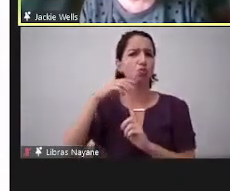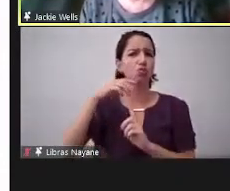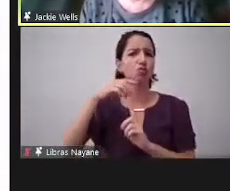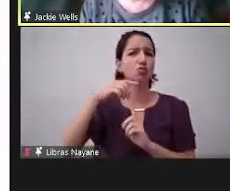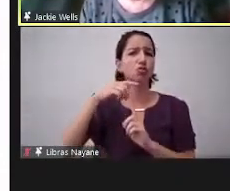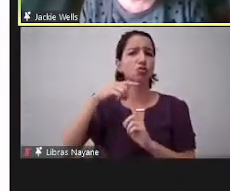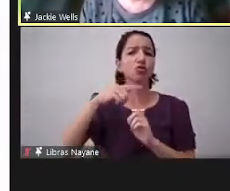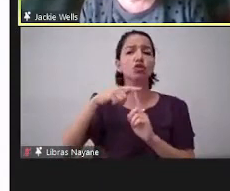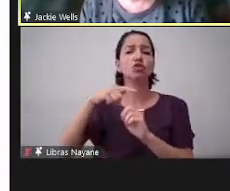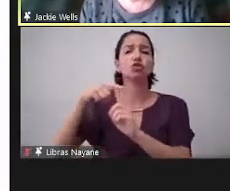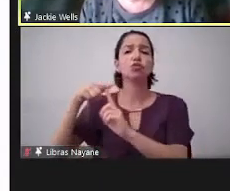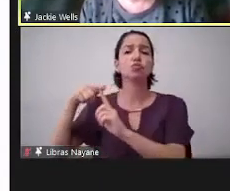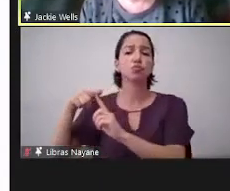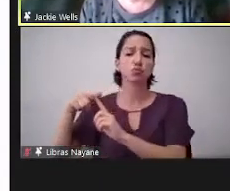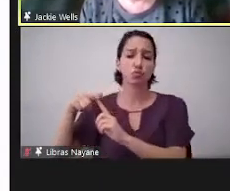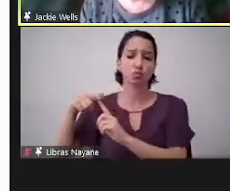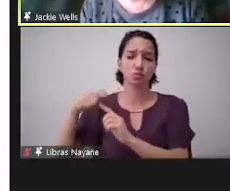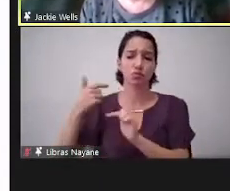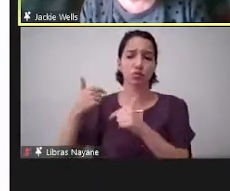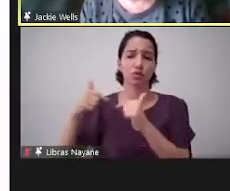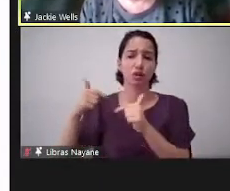and costly for schemes for